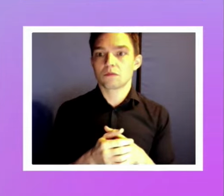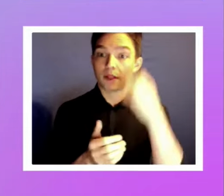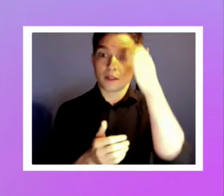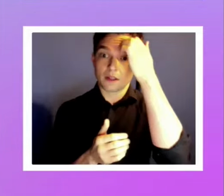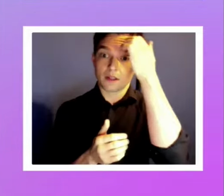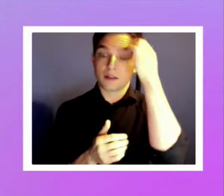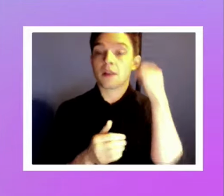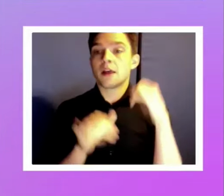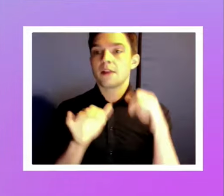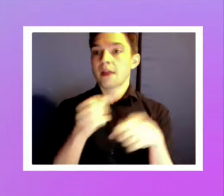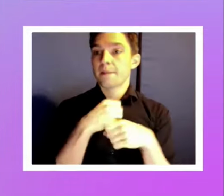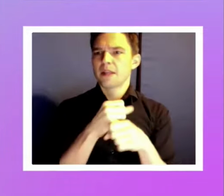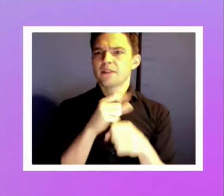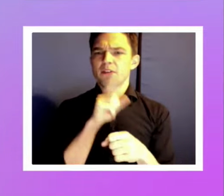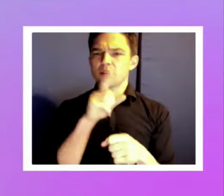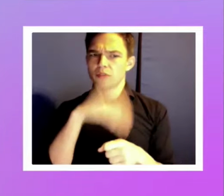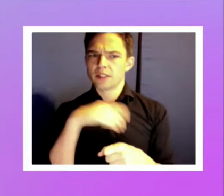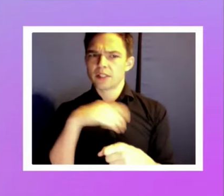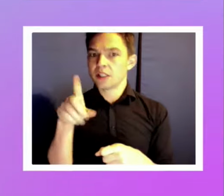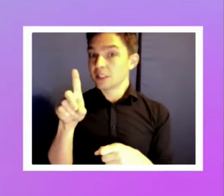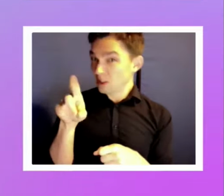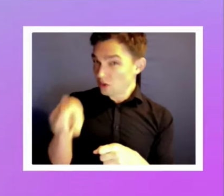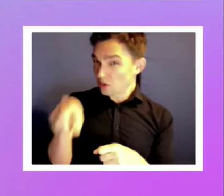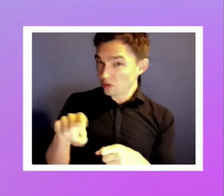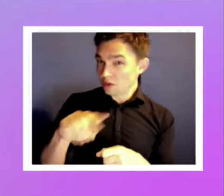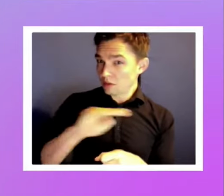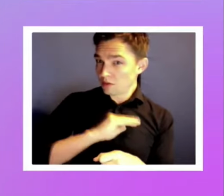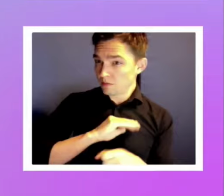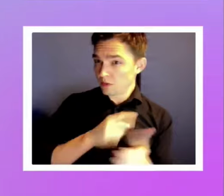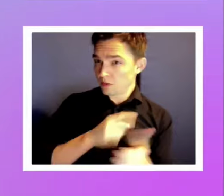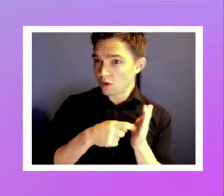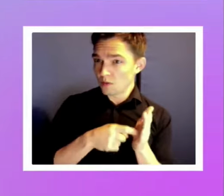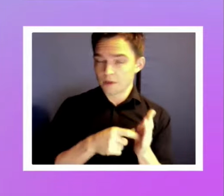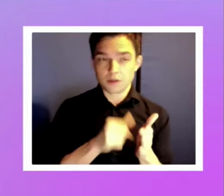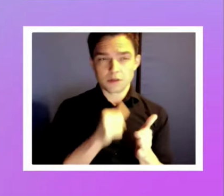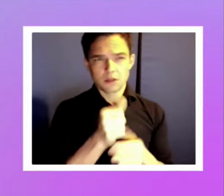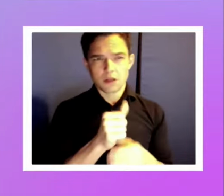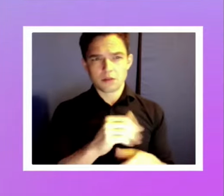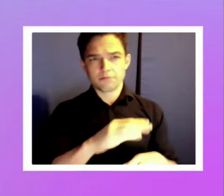you not meet the requirements kind of scenario.